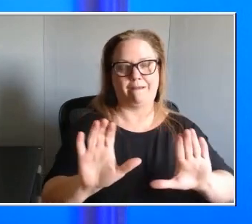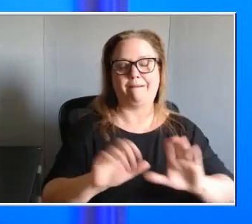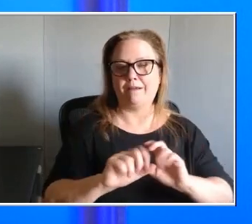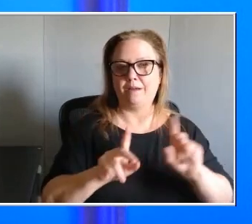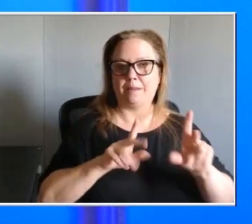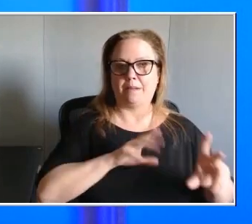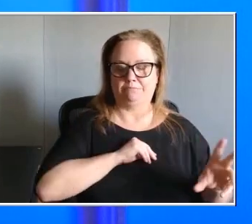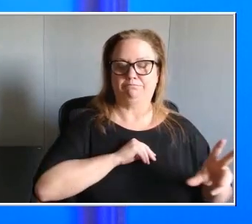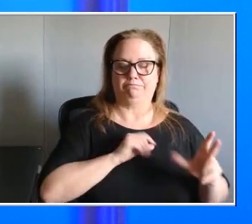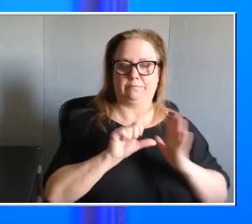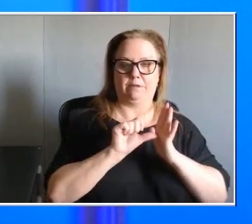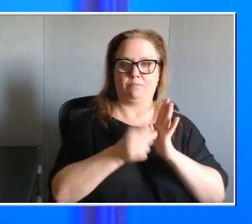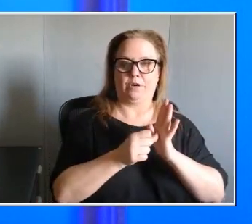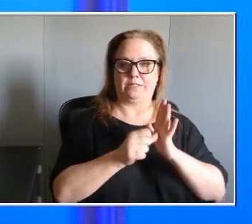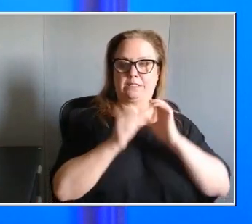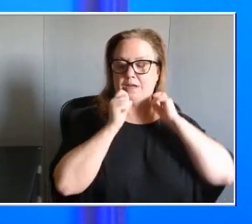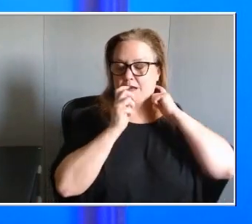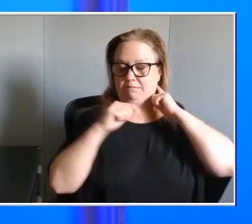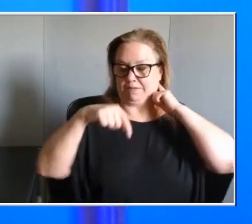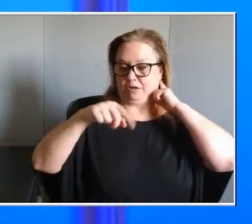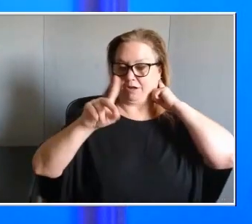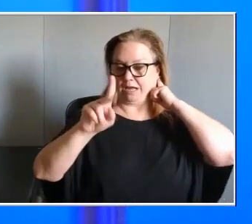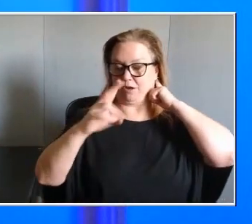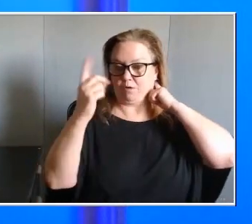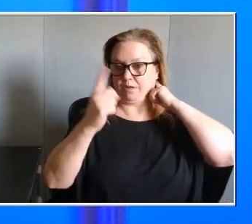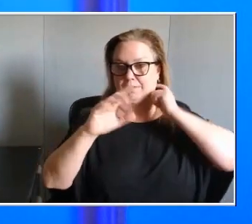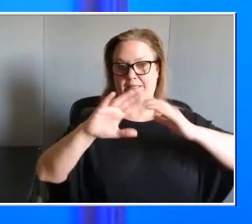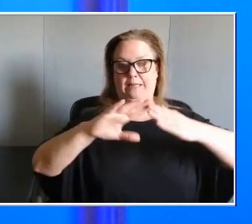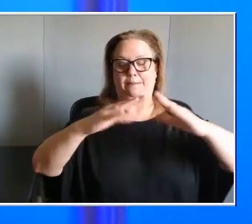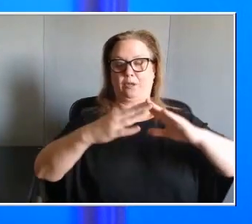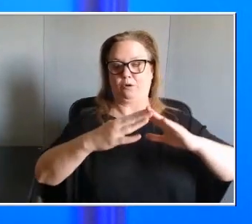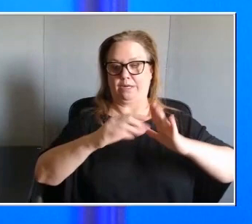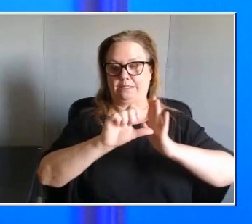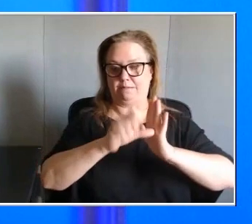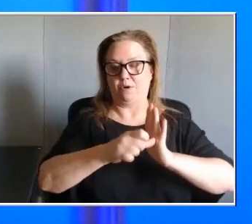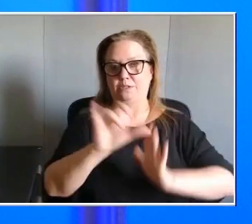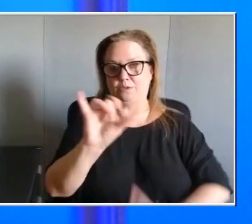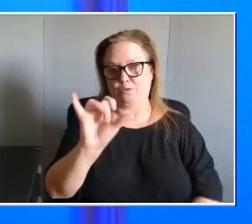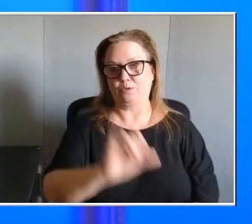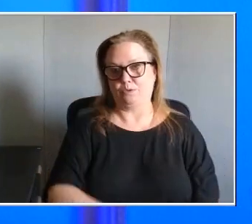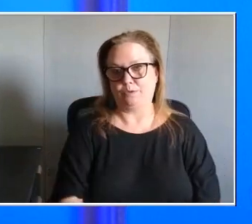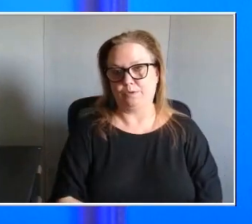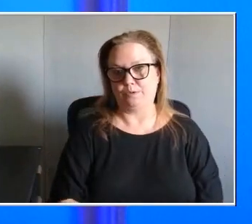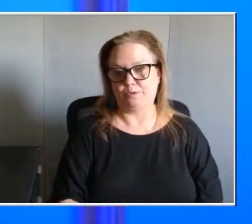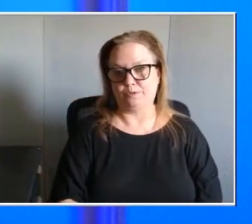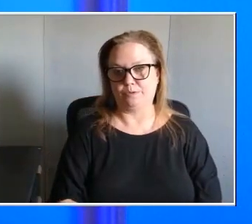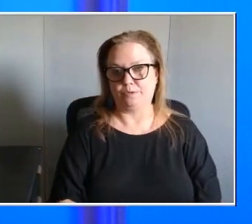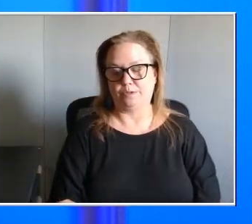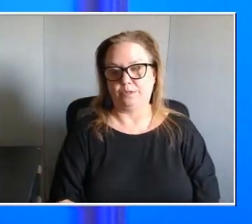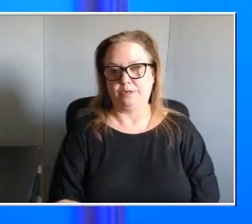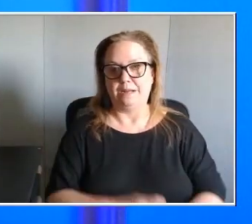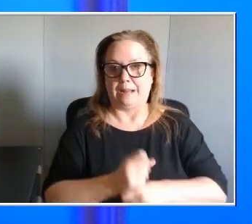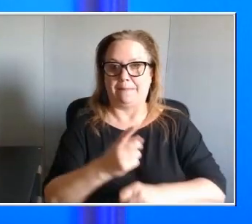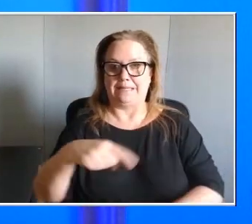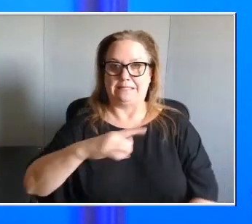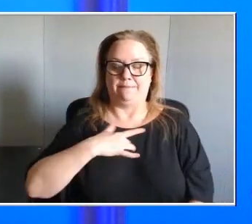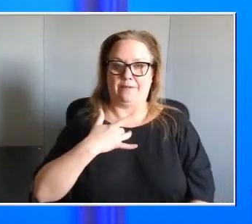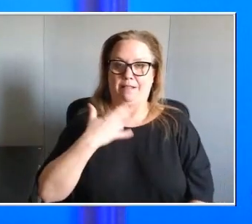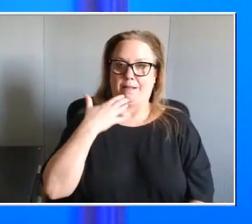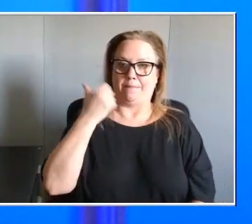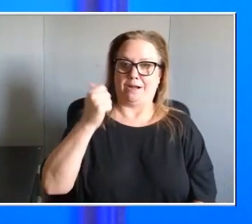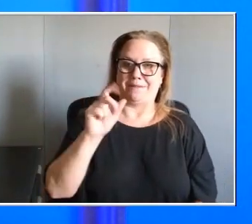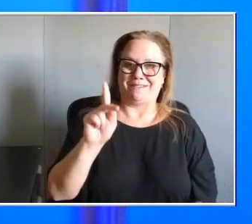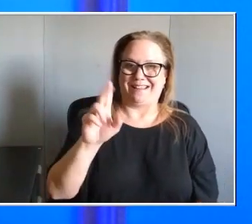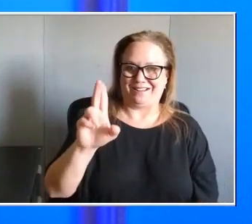really impressed, not just within our system, but our community is impressed that we have this program, and that makes them feel better about